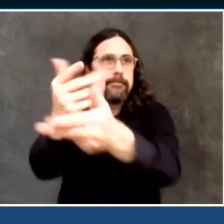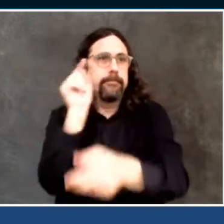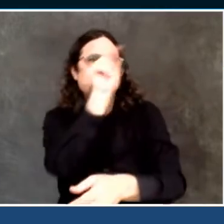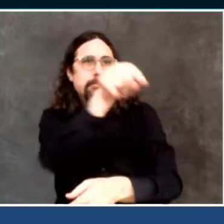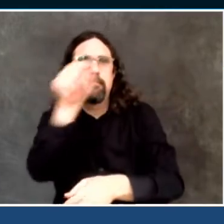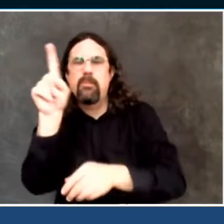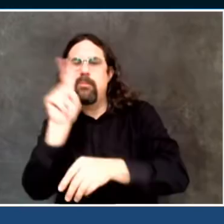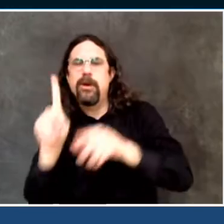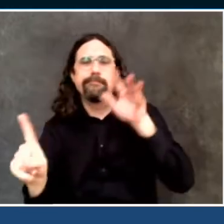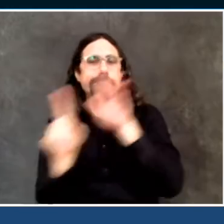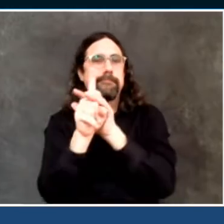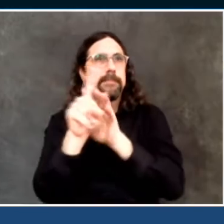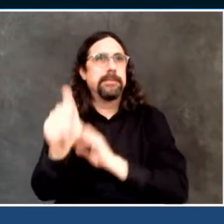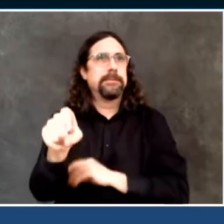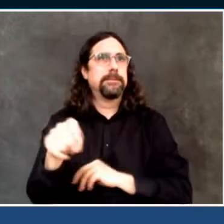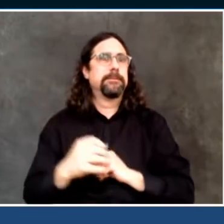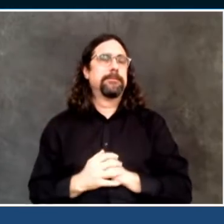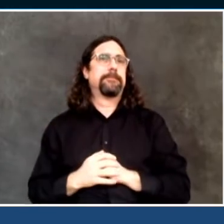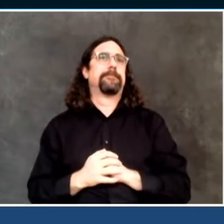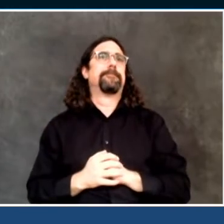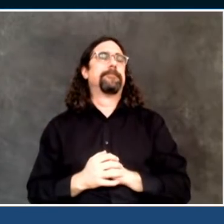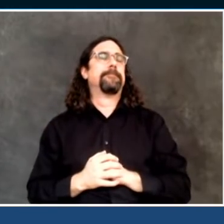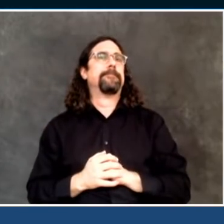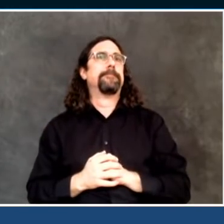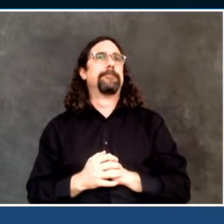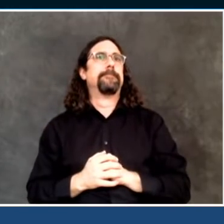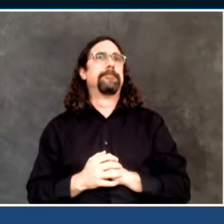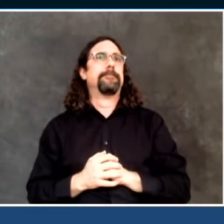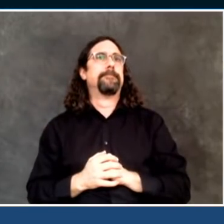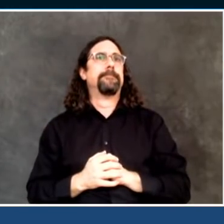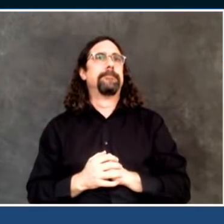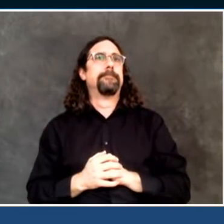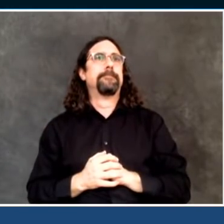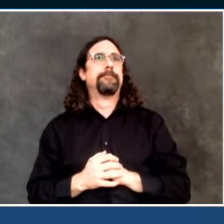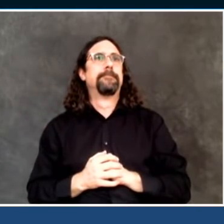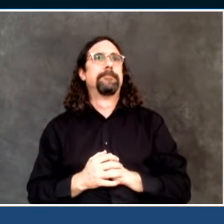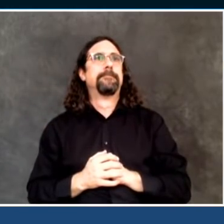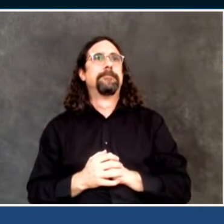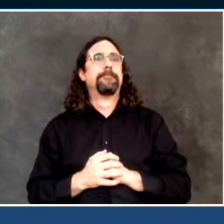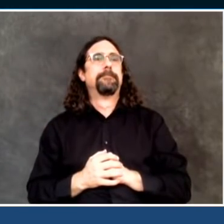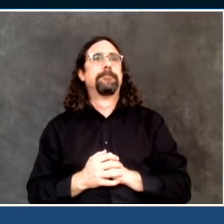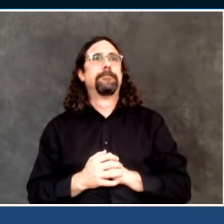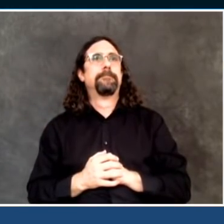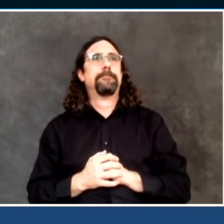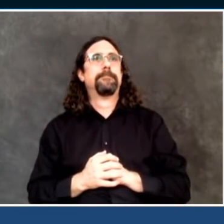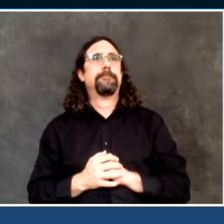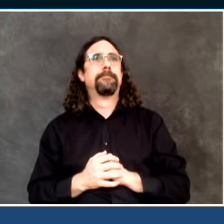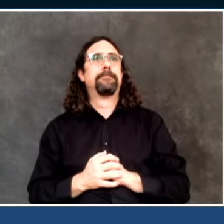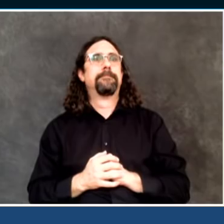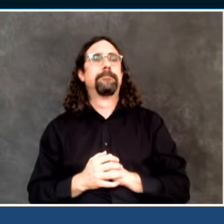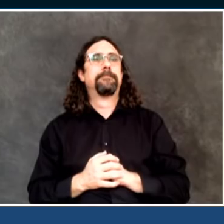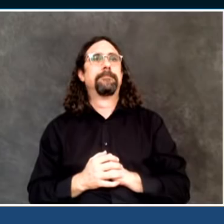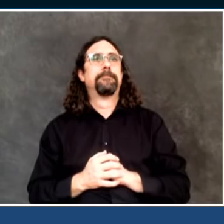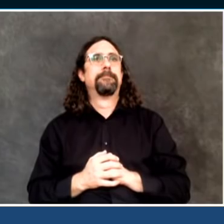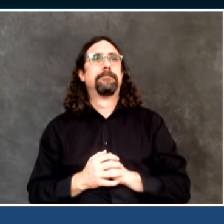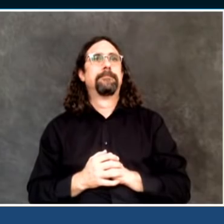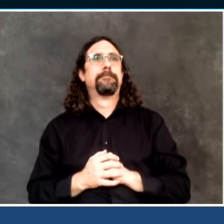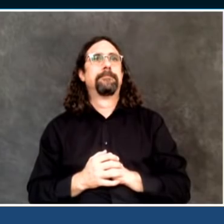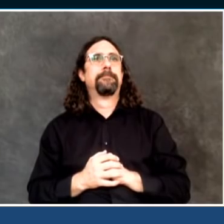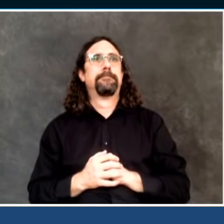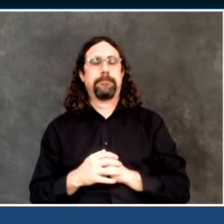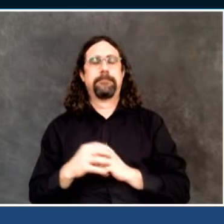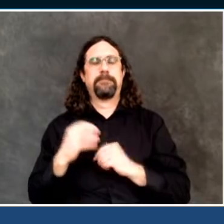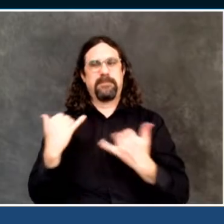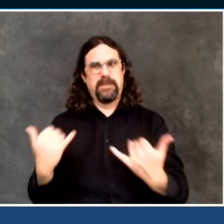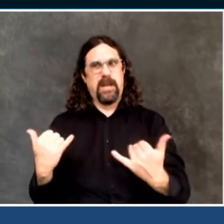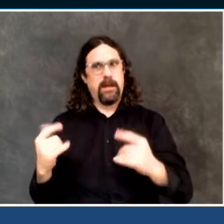with assurance that we will get through this week in terms of ventilators. We actually have enough to get through this week free and